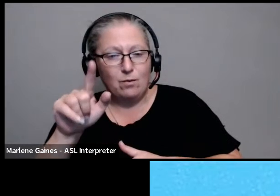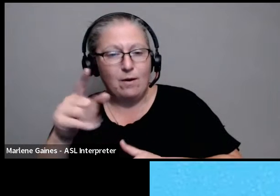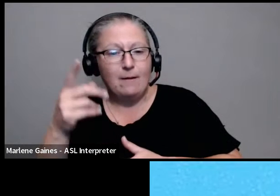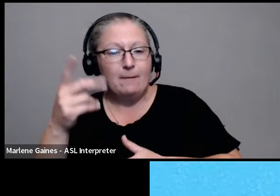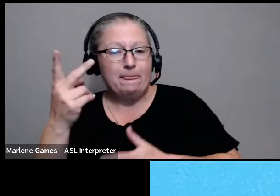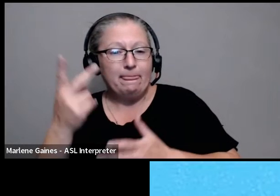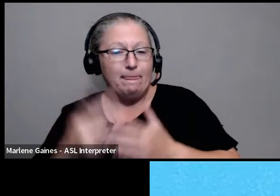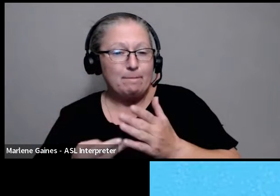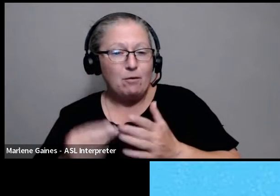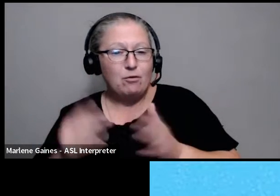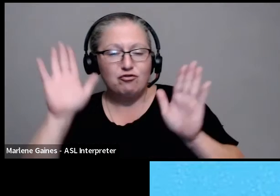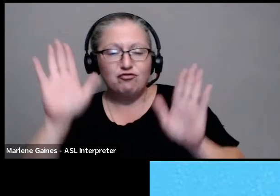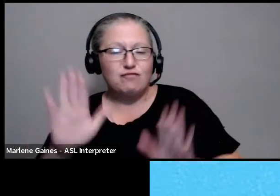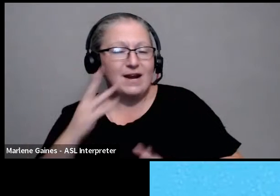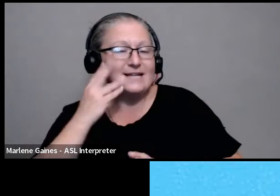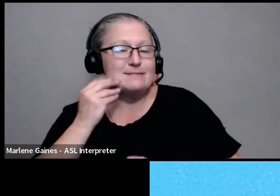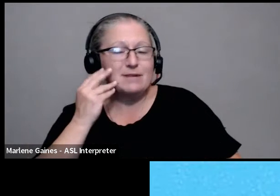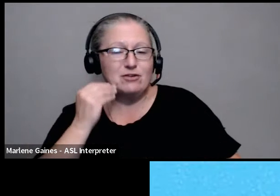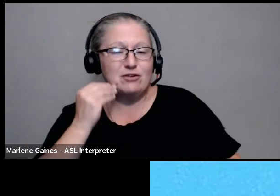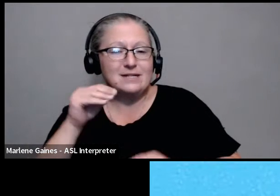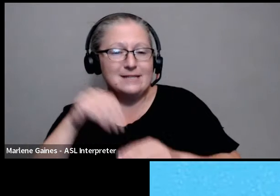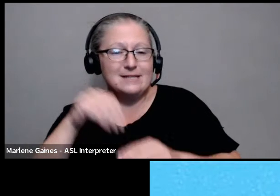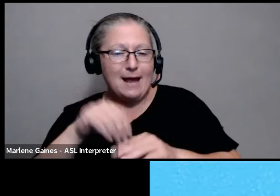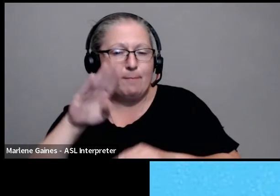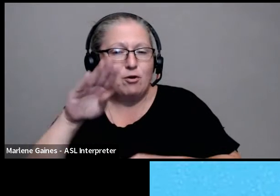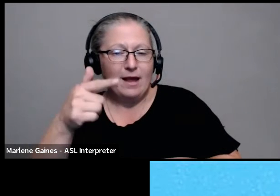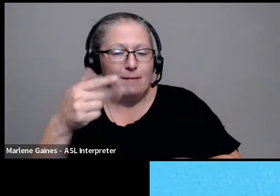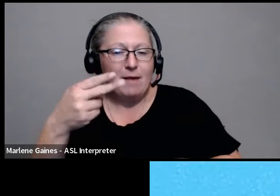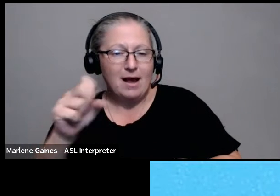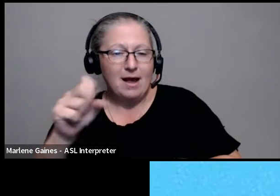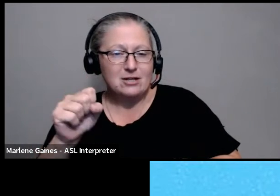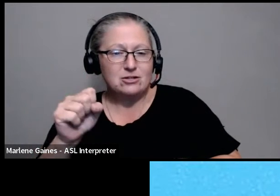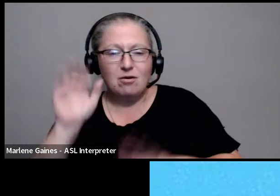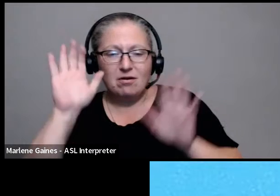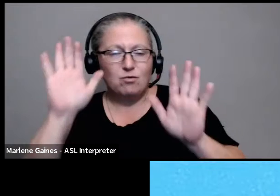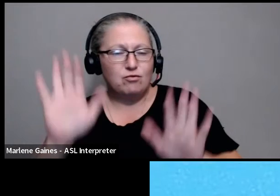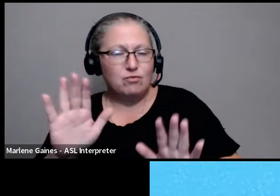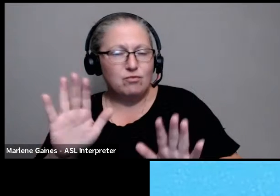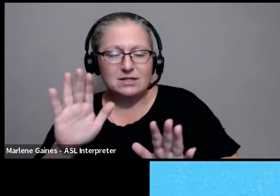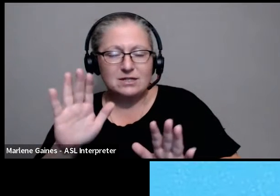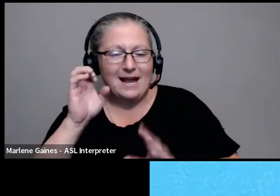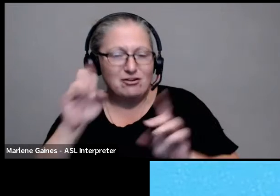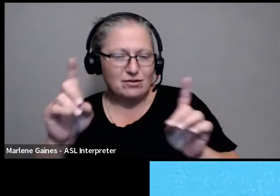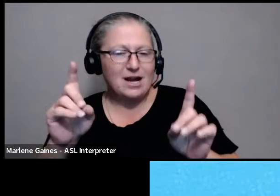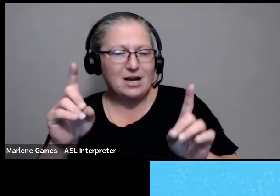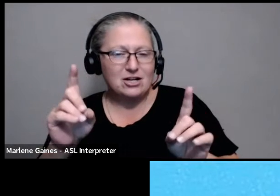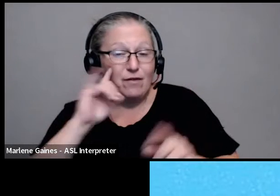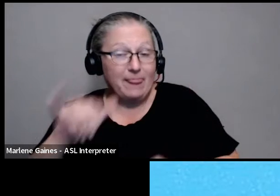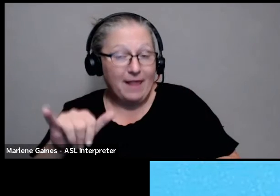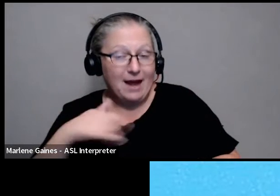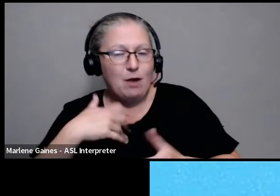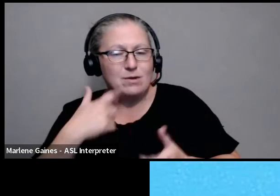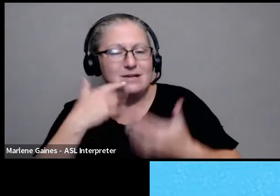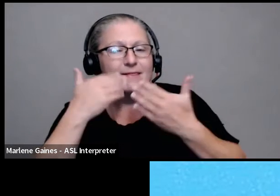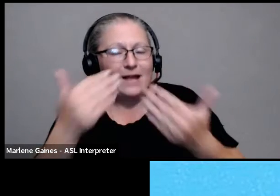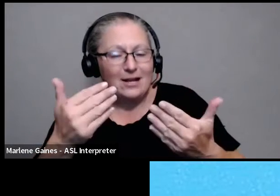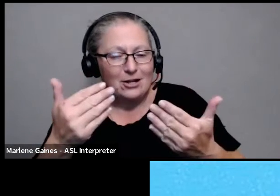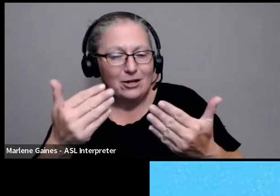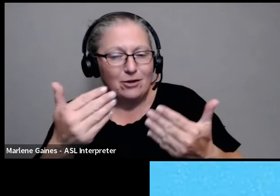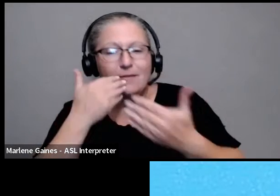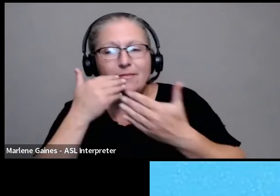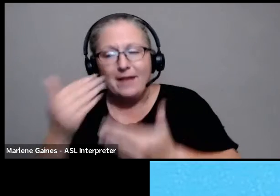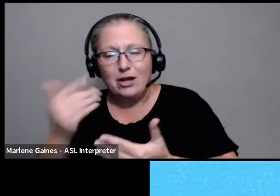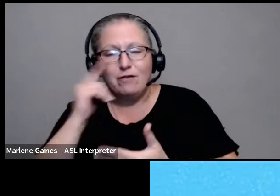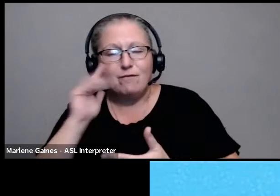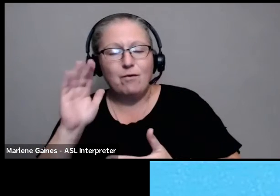had great experiences at Burlingame High School, received an excellent education. And so for that, I thank you. I thank you